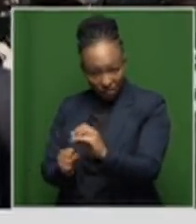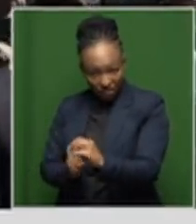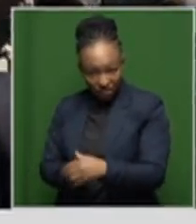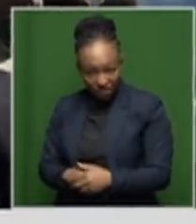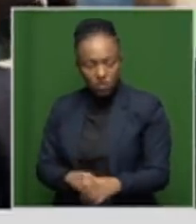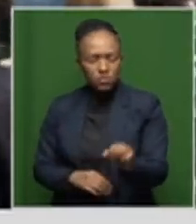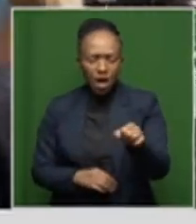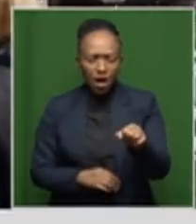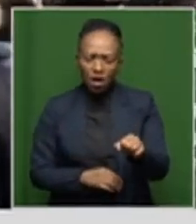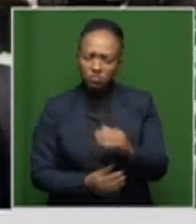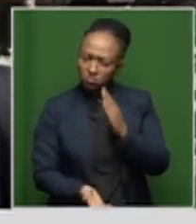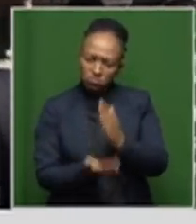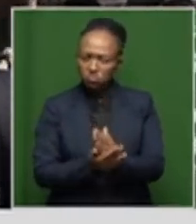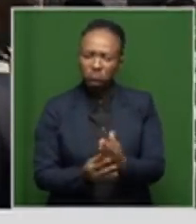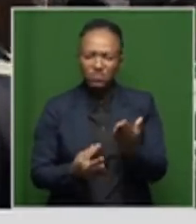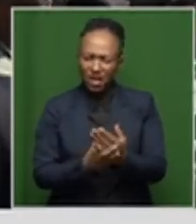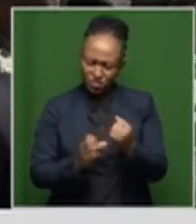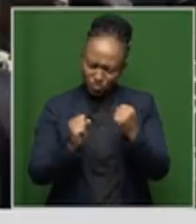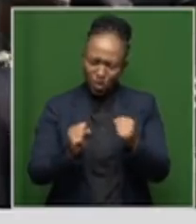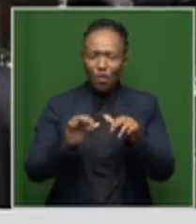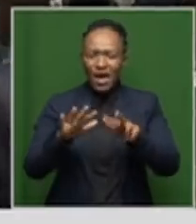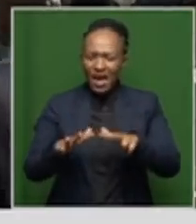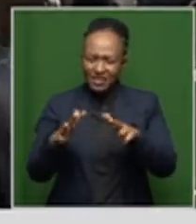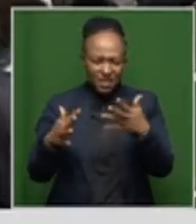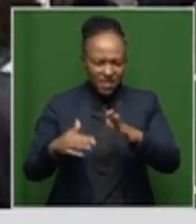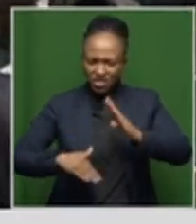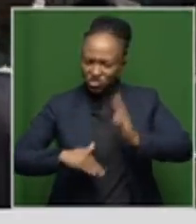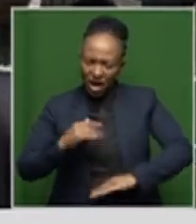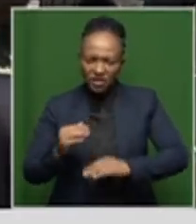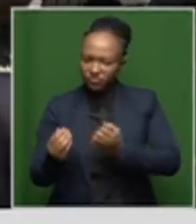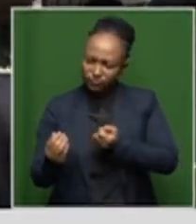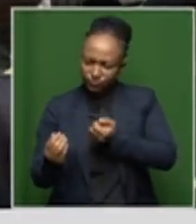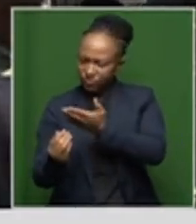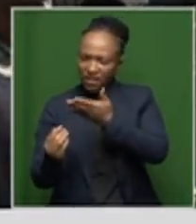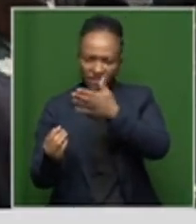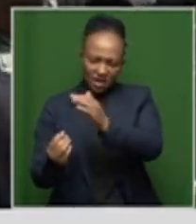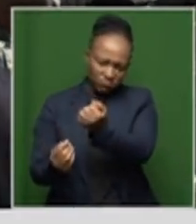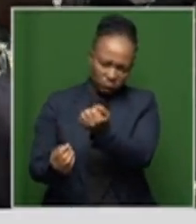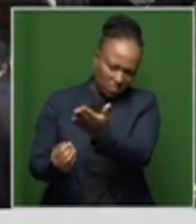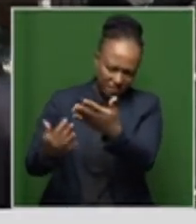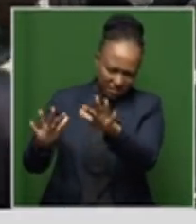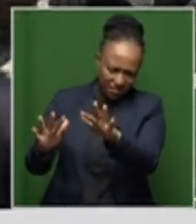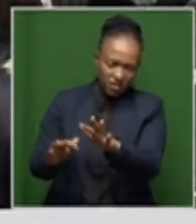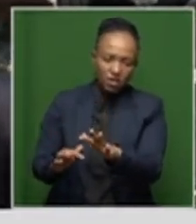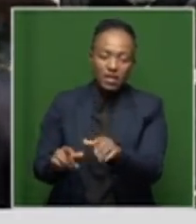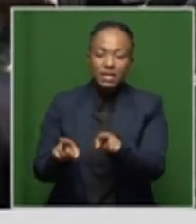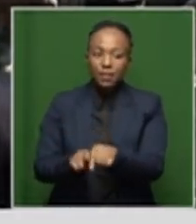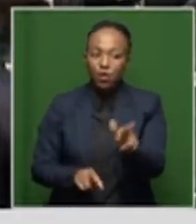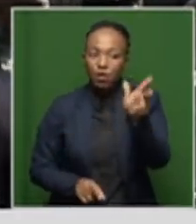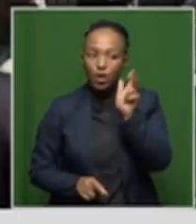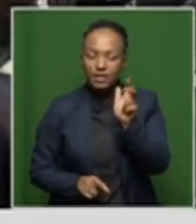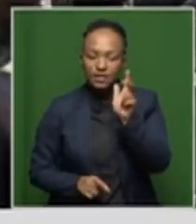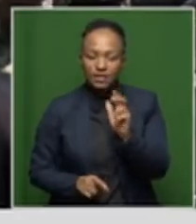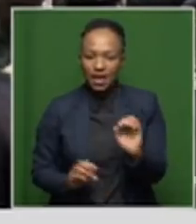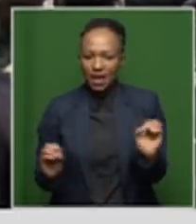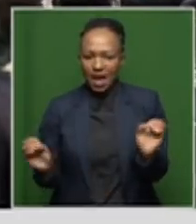we have a watertight case. We have 18 charges. We have put those charges before the accused. And in fact, even if you listen to their rebuttal, there's not